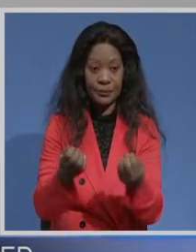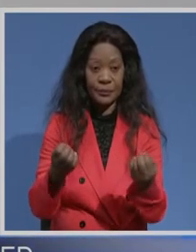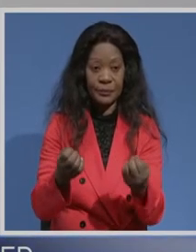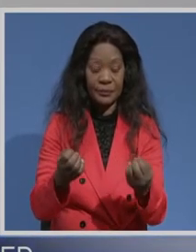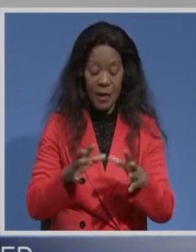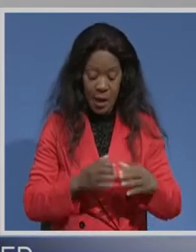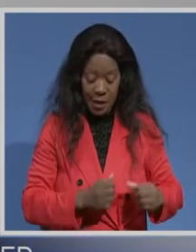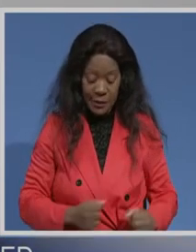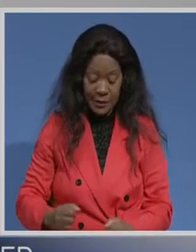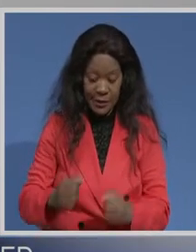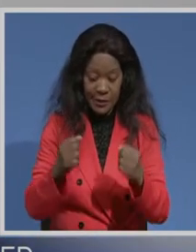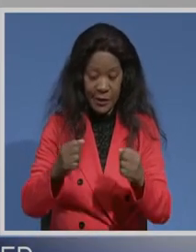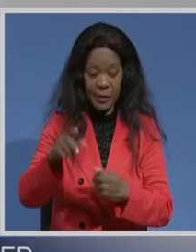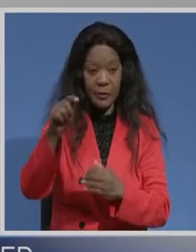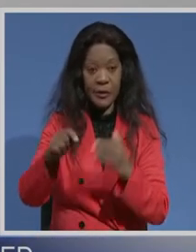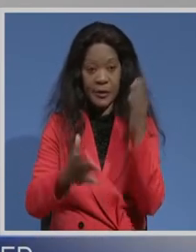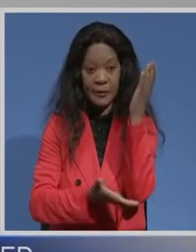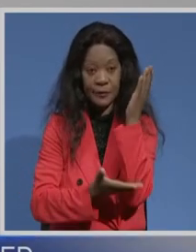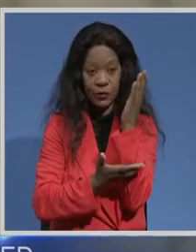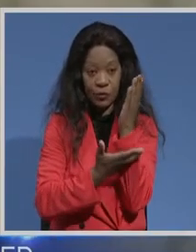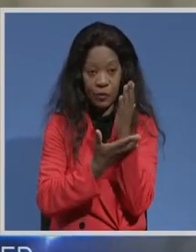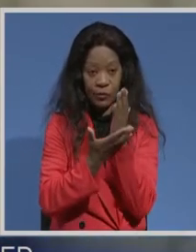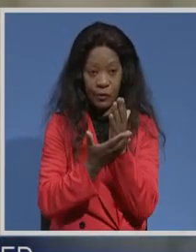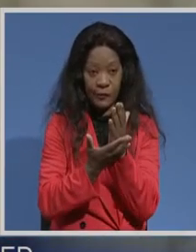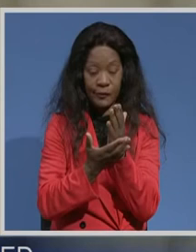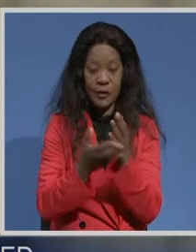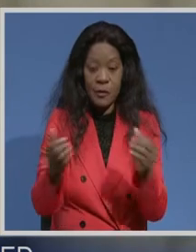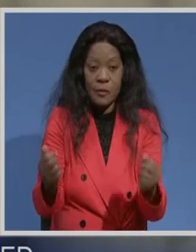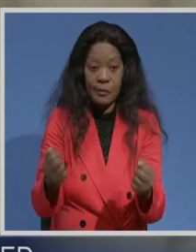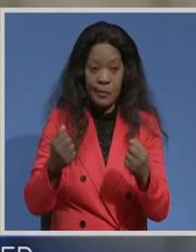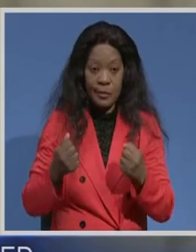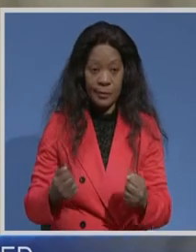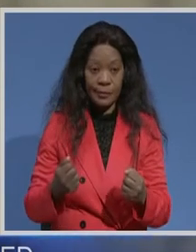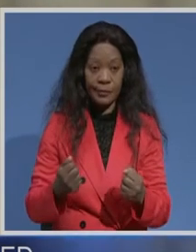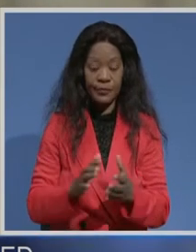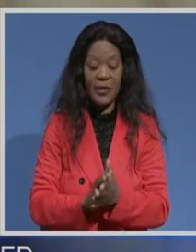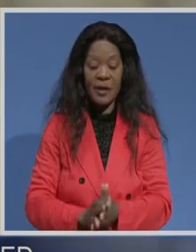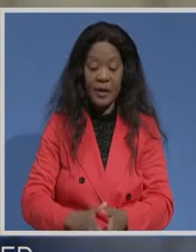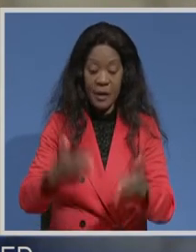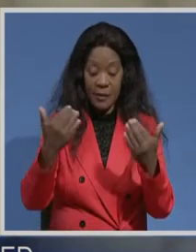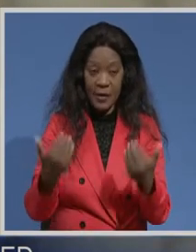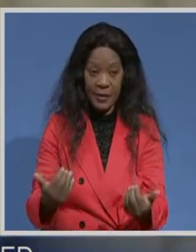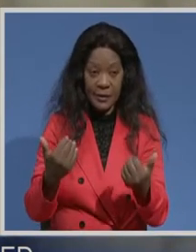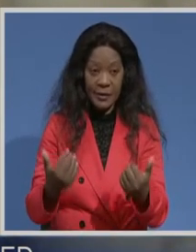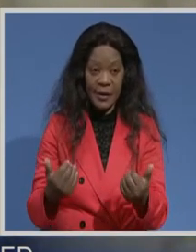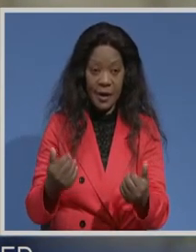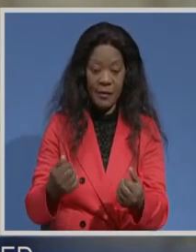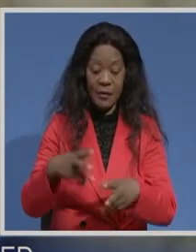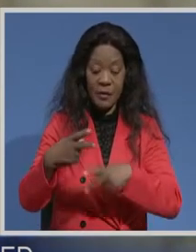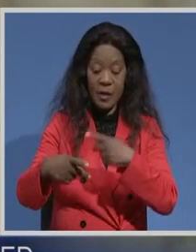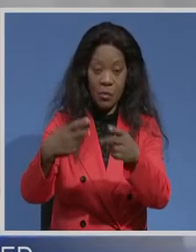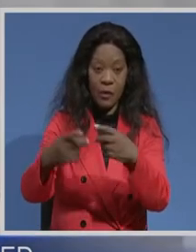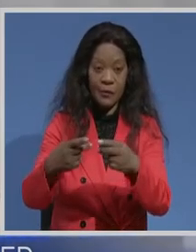enhanced. In this vein, ZEMA is currently in the process of